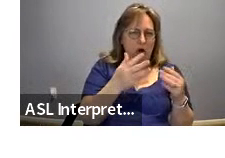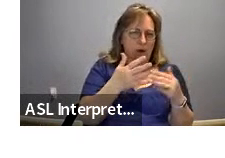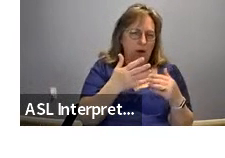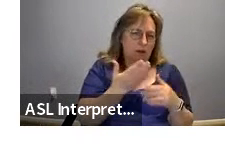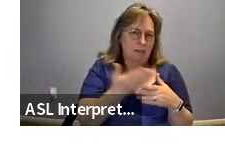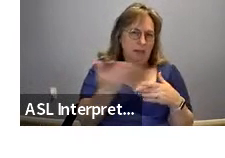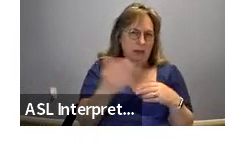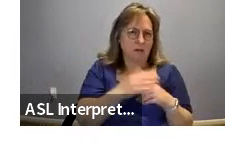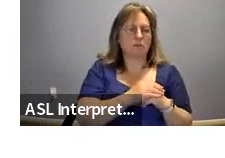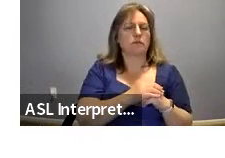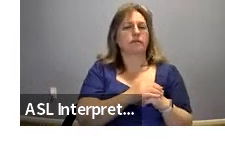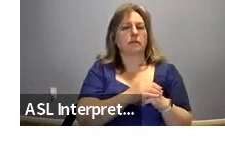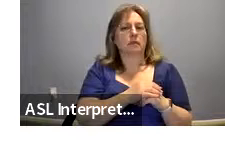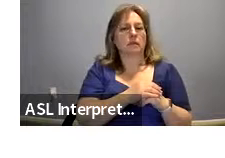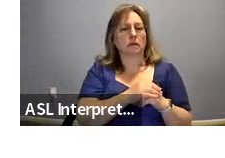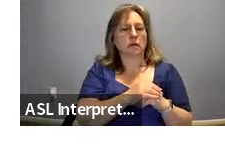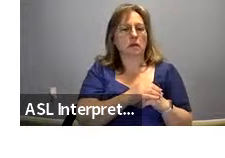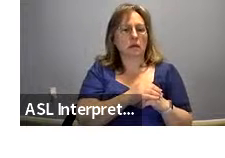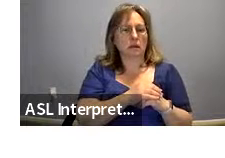and learning achievement.